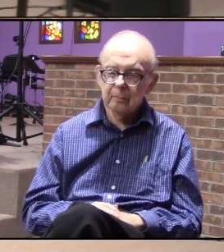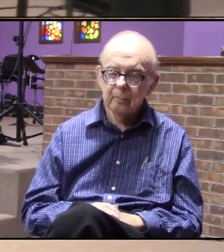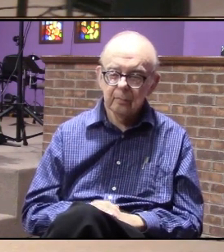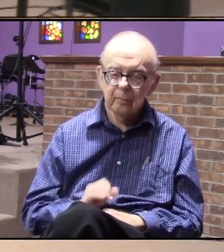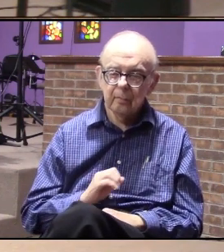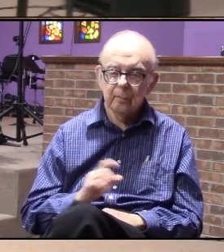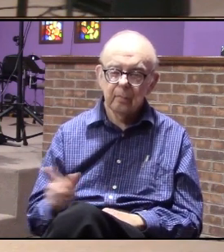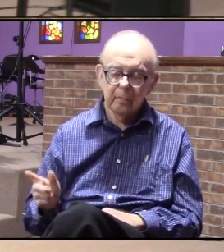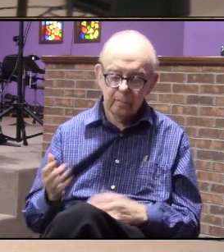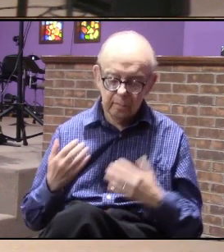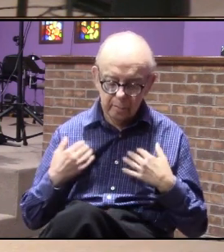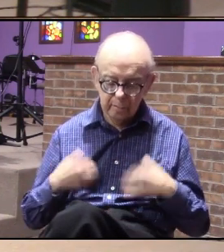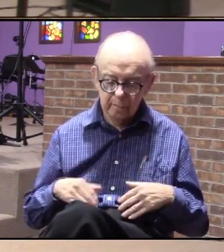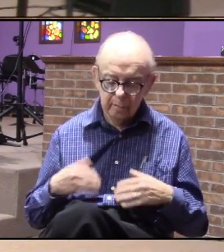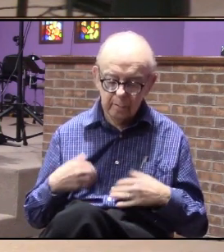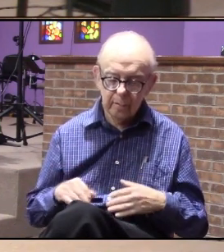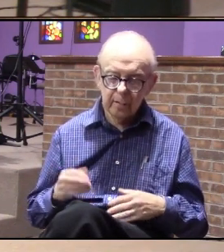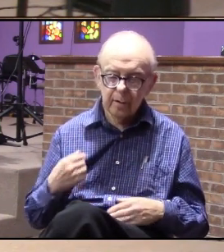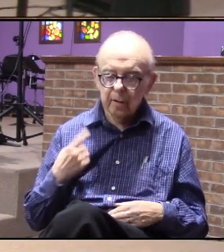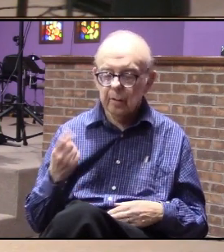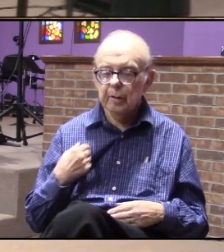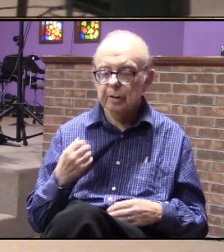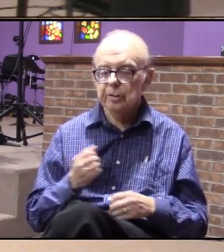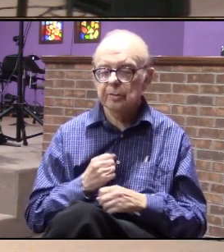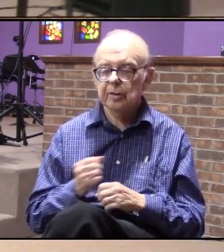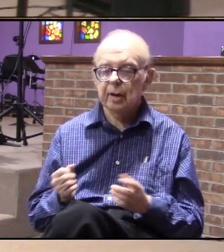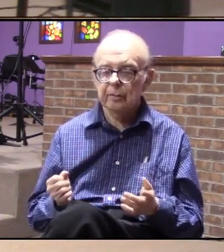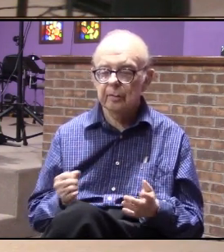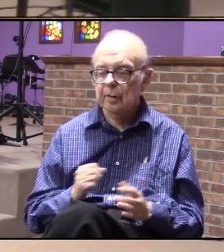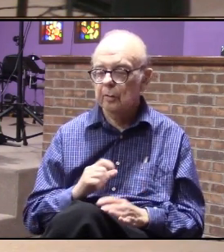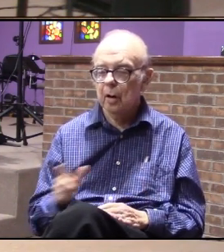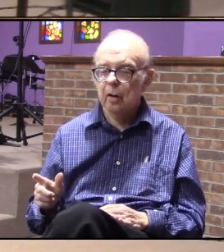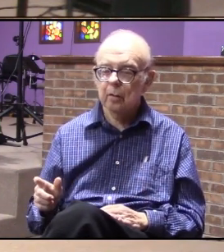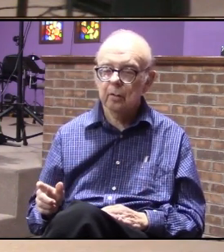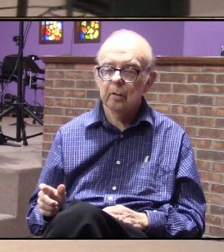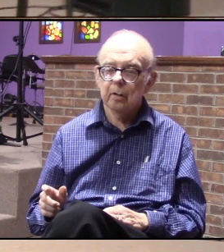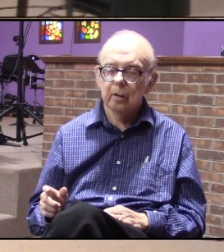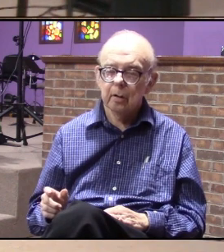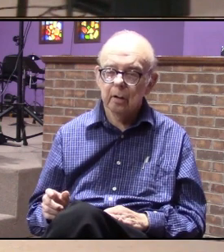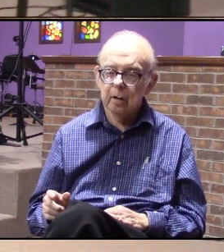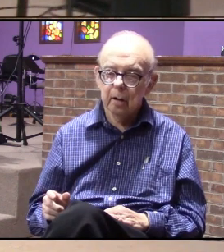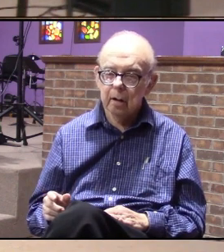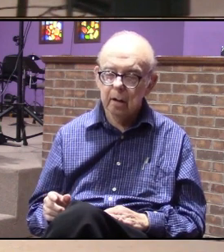All of the clothes that we thought we could save, they were all,